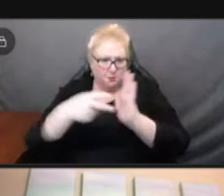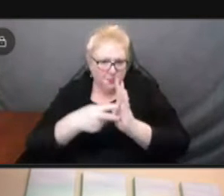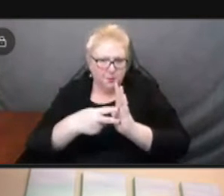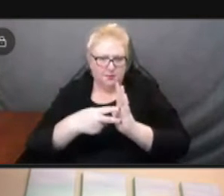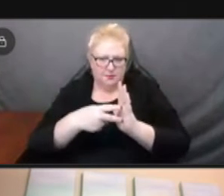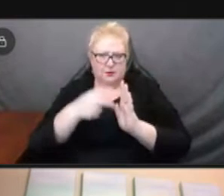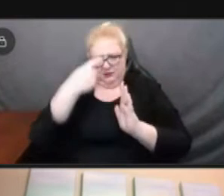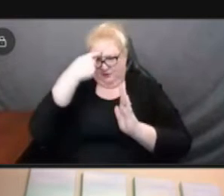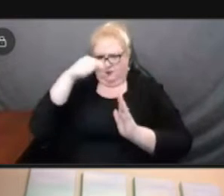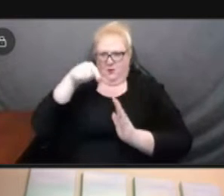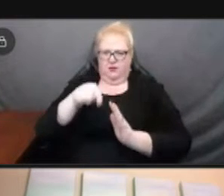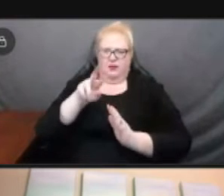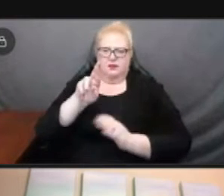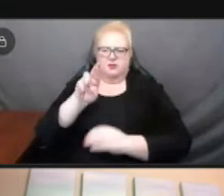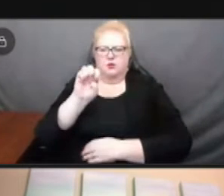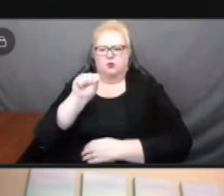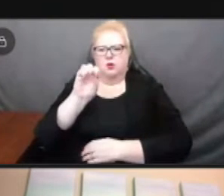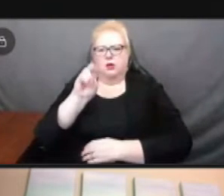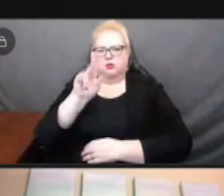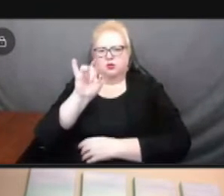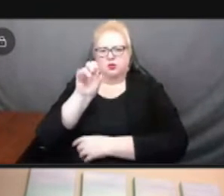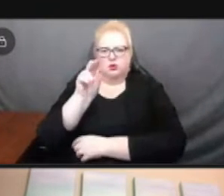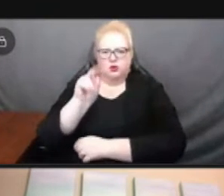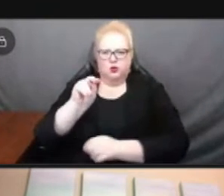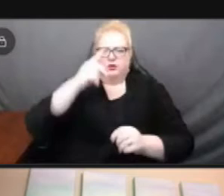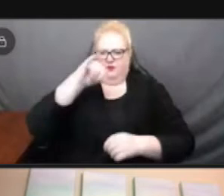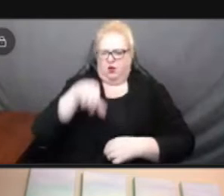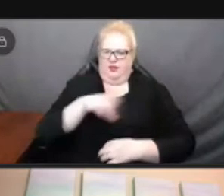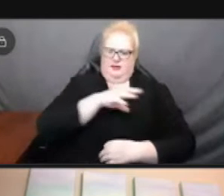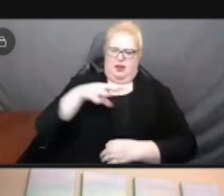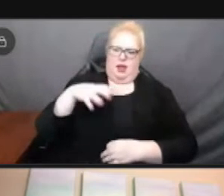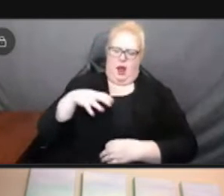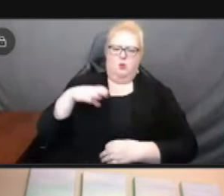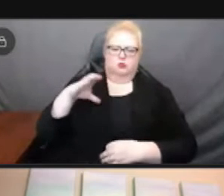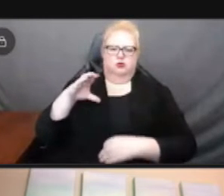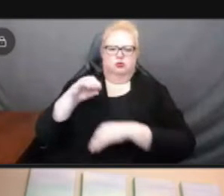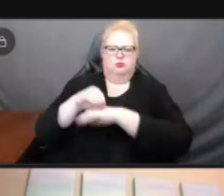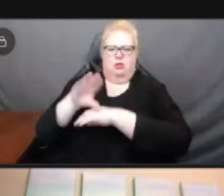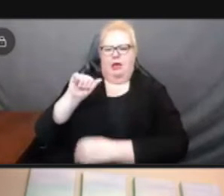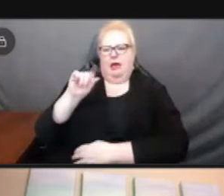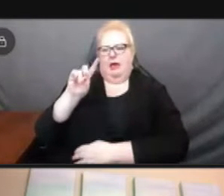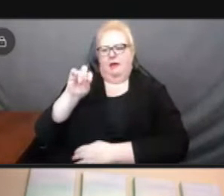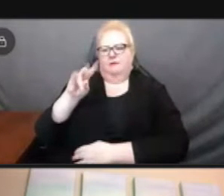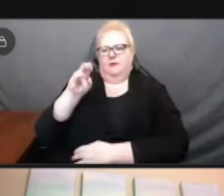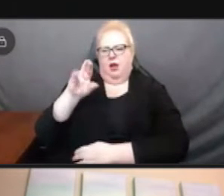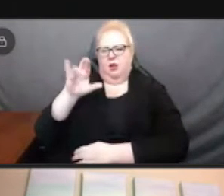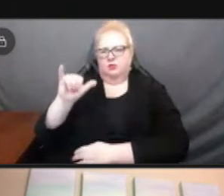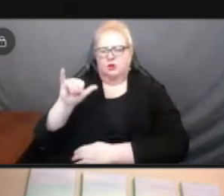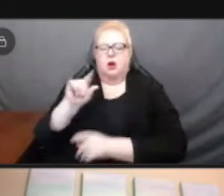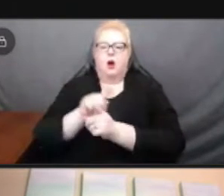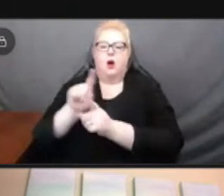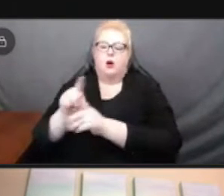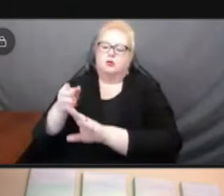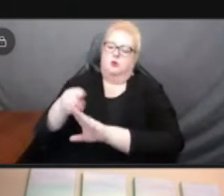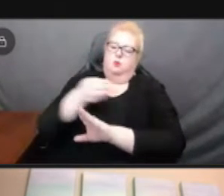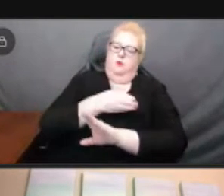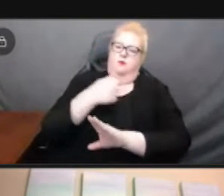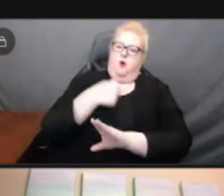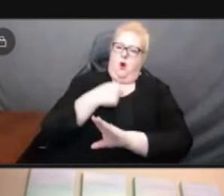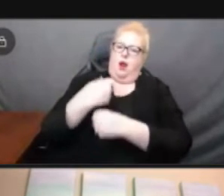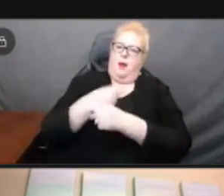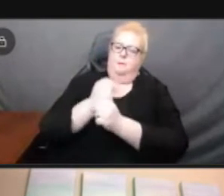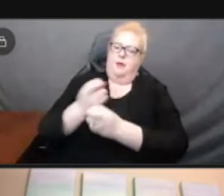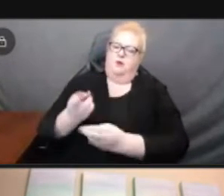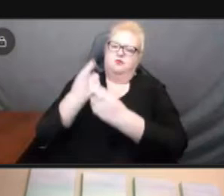this resolution and this council. I also would state that prior to issuing this resolution, I spoke with